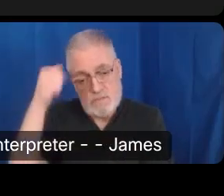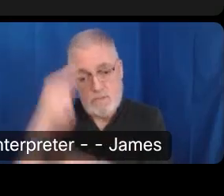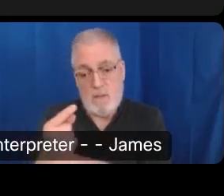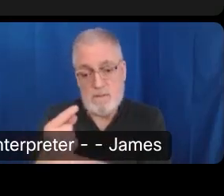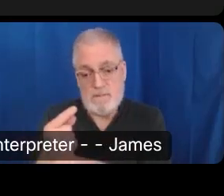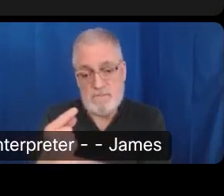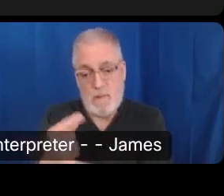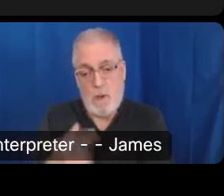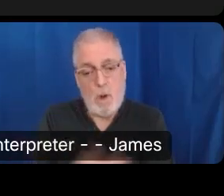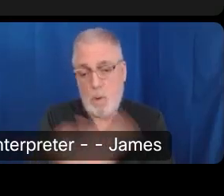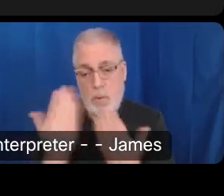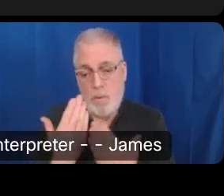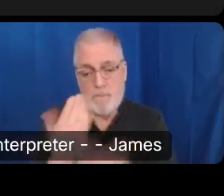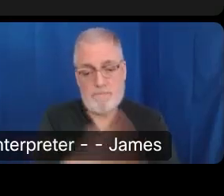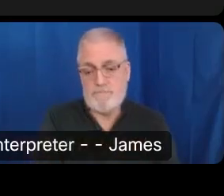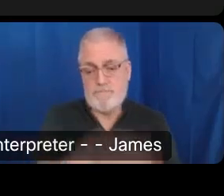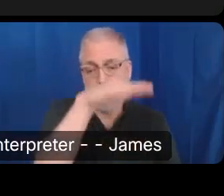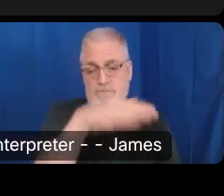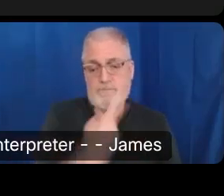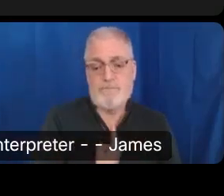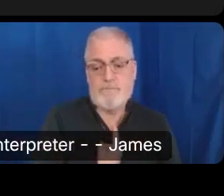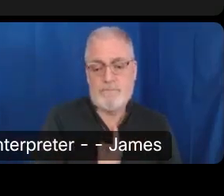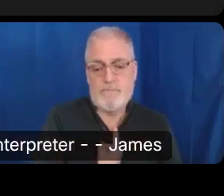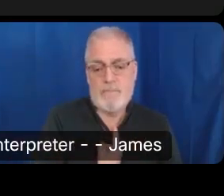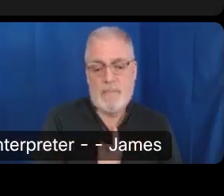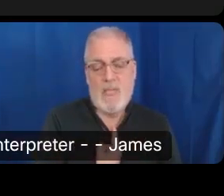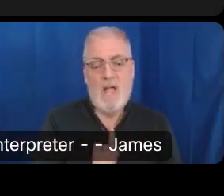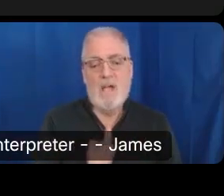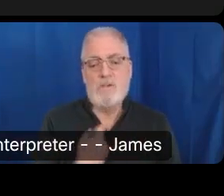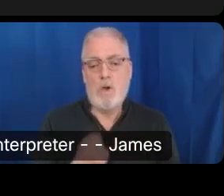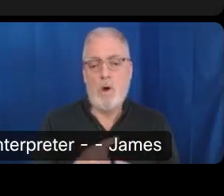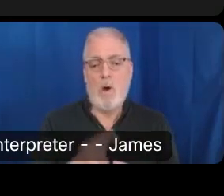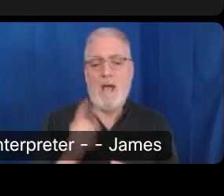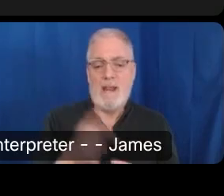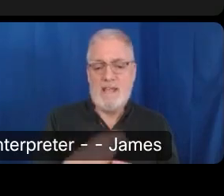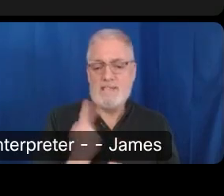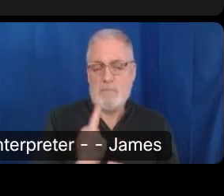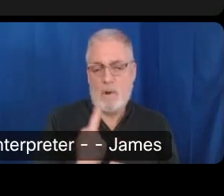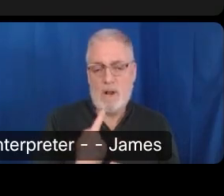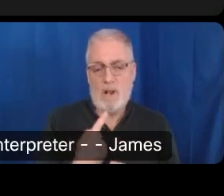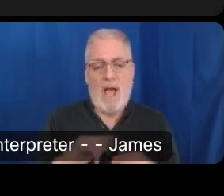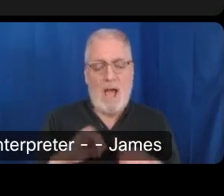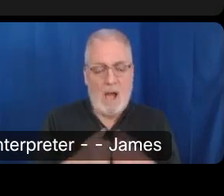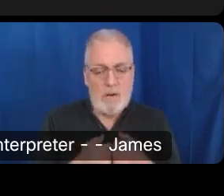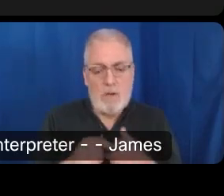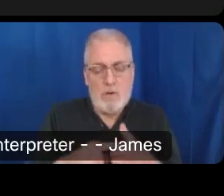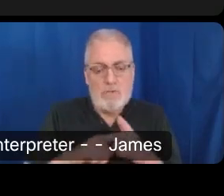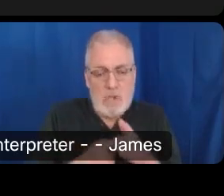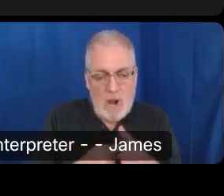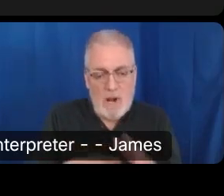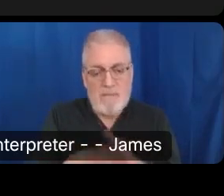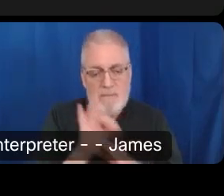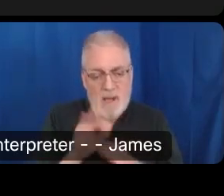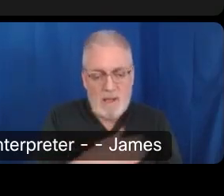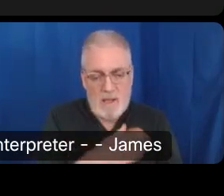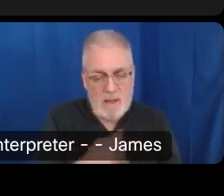this. Yeah, I as- really as people like, age. Thank you, Mike. Is this Kate? As someone else who's autistic and